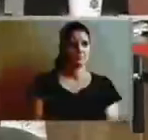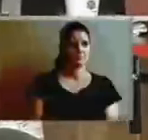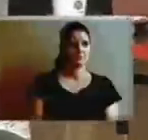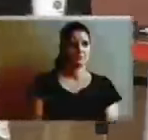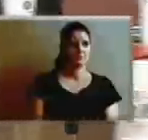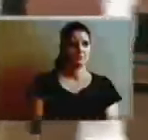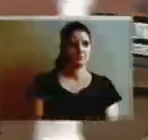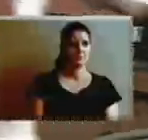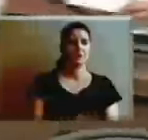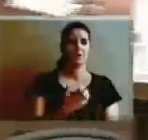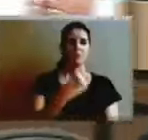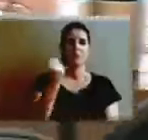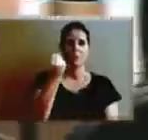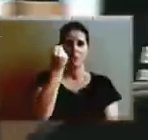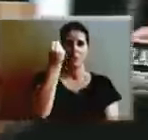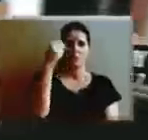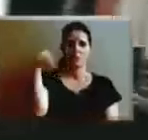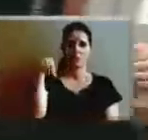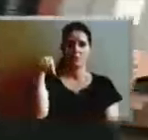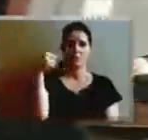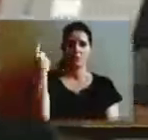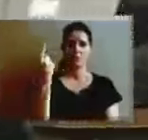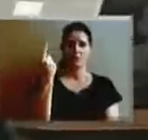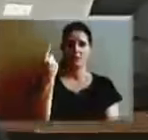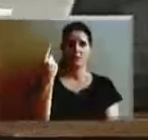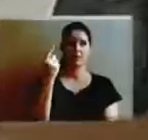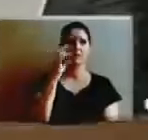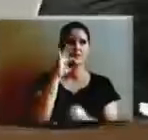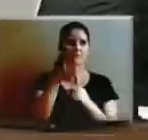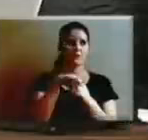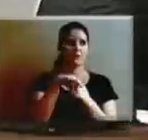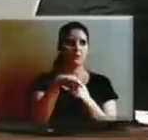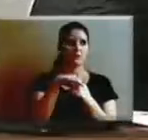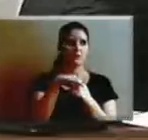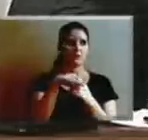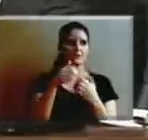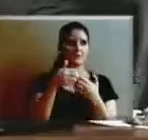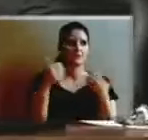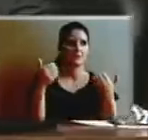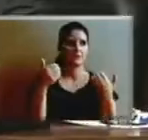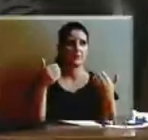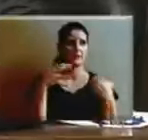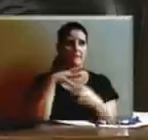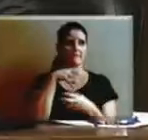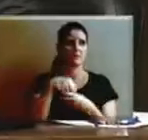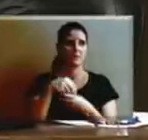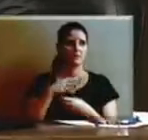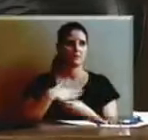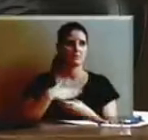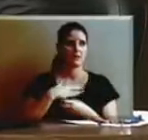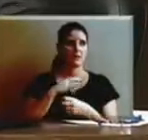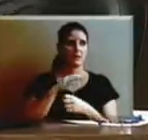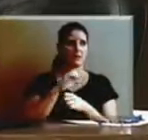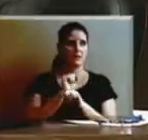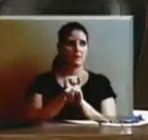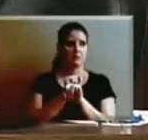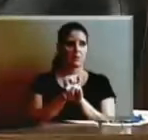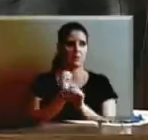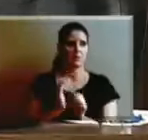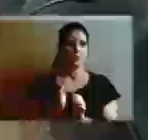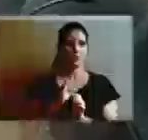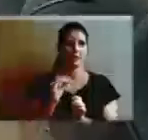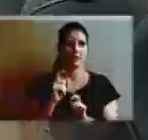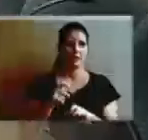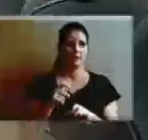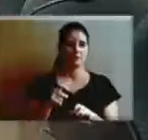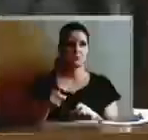Yes, I'd like to pull that item down and vote on that separately, as it involves my employer, and therefore I'll have to abstain from that vote. Okay, thank you. The